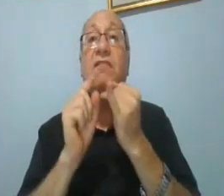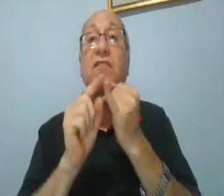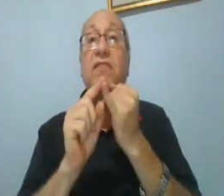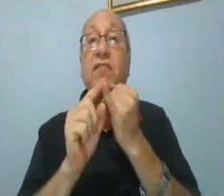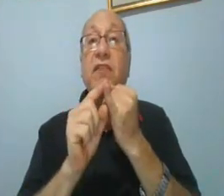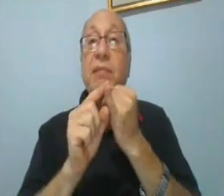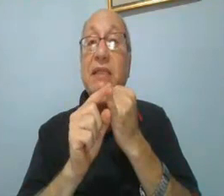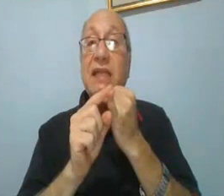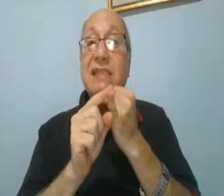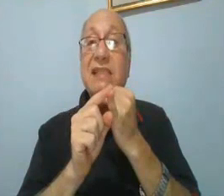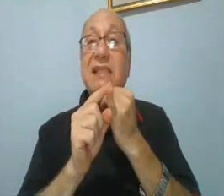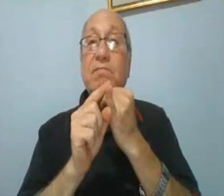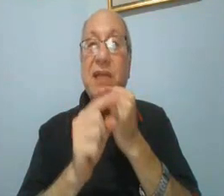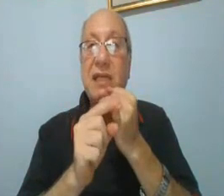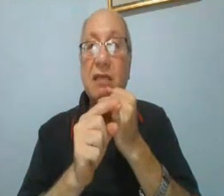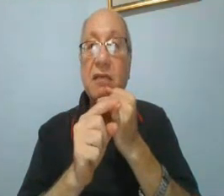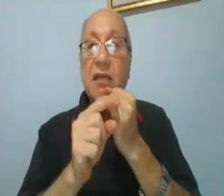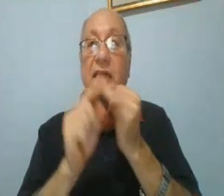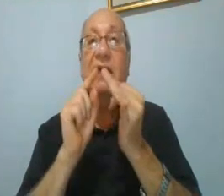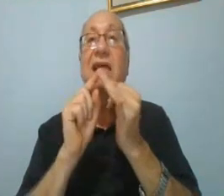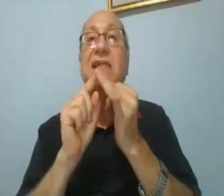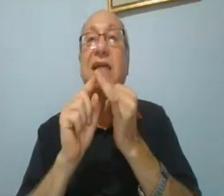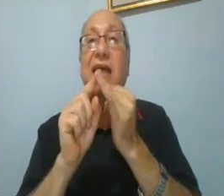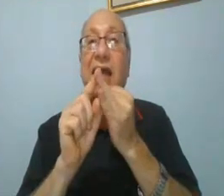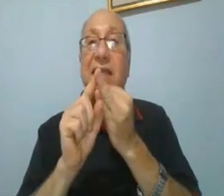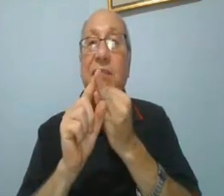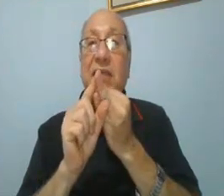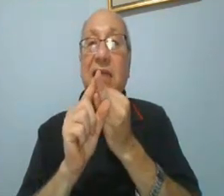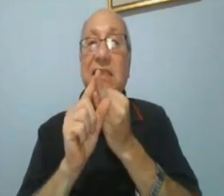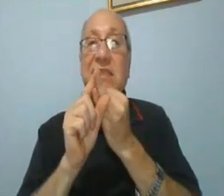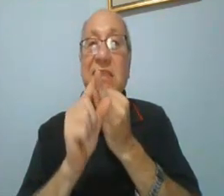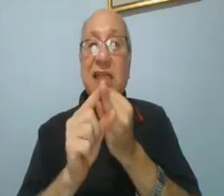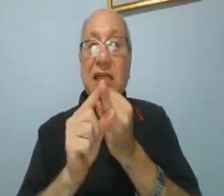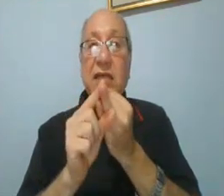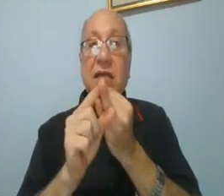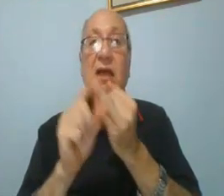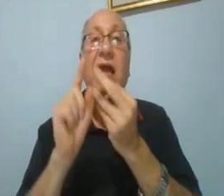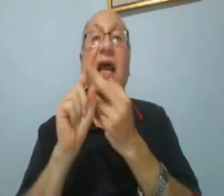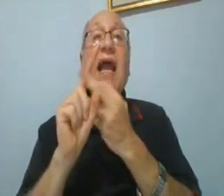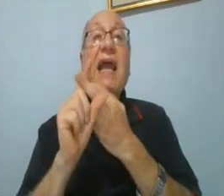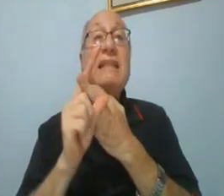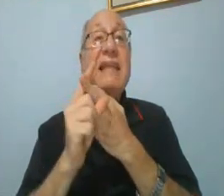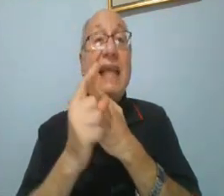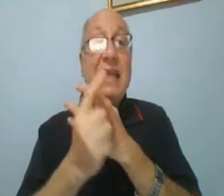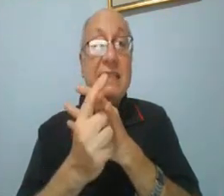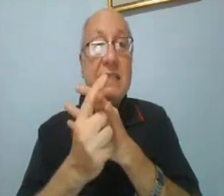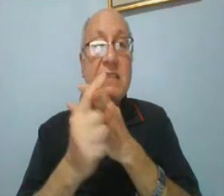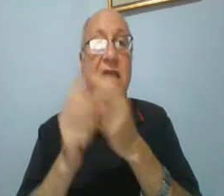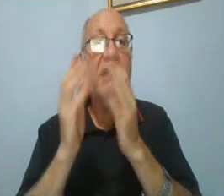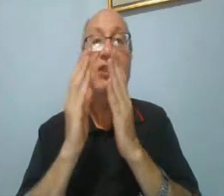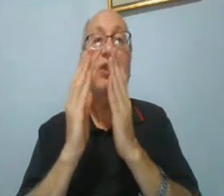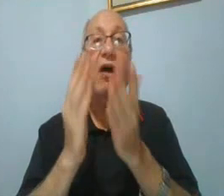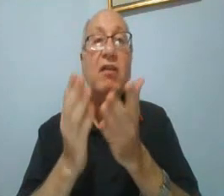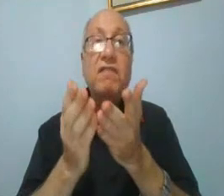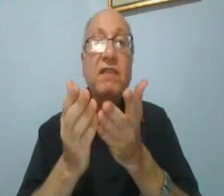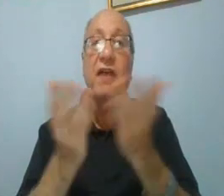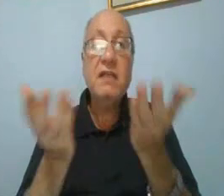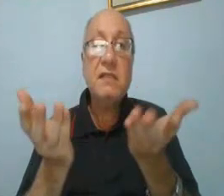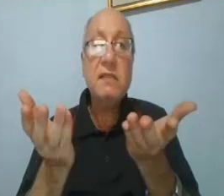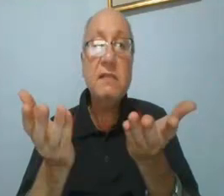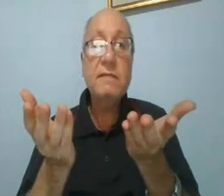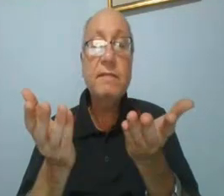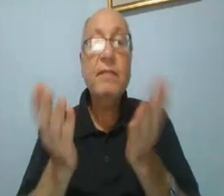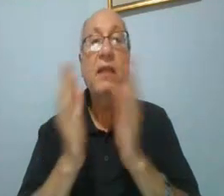of hepatitis B and hepatitis C and the AIDS,